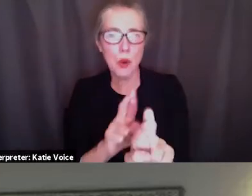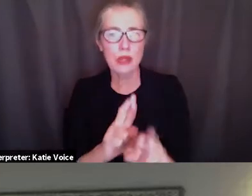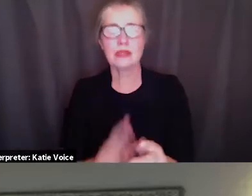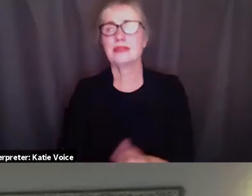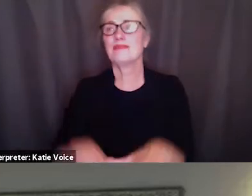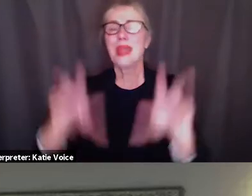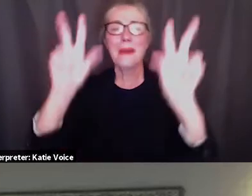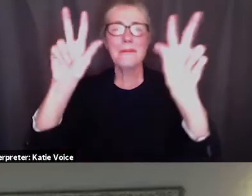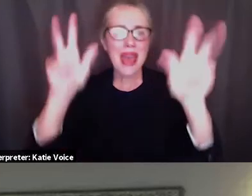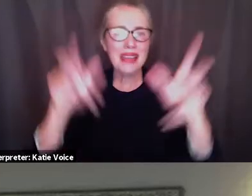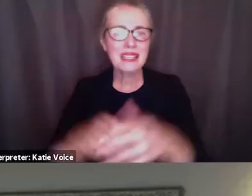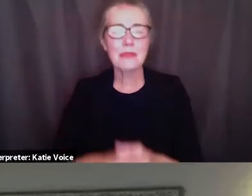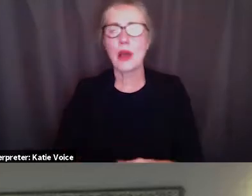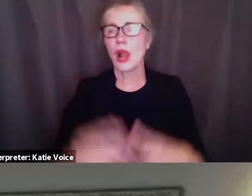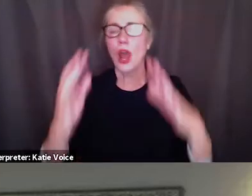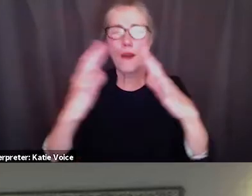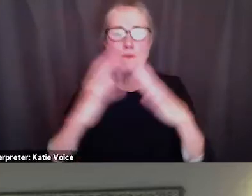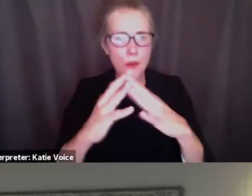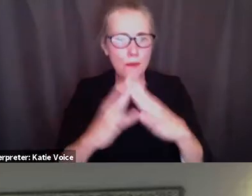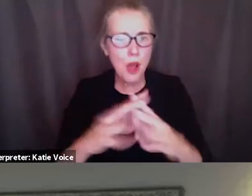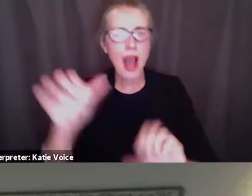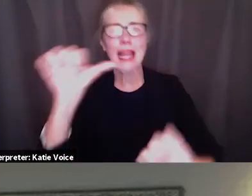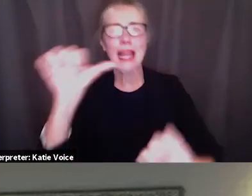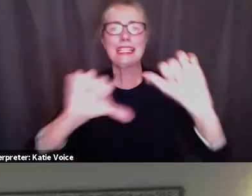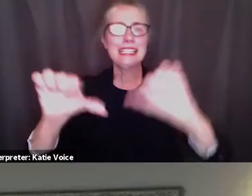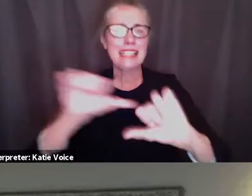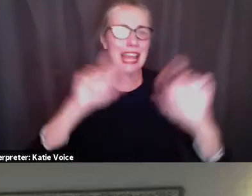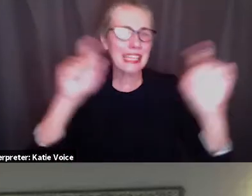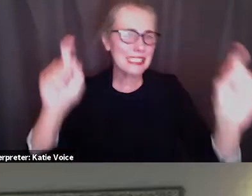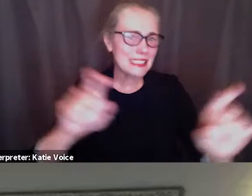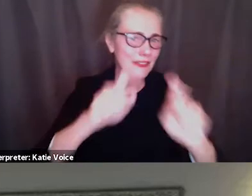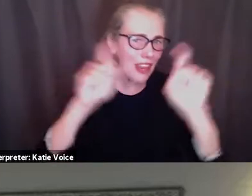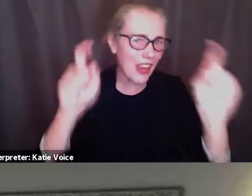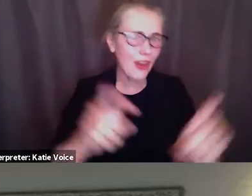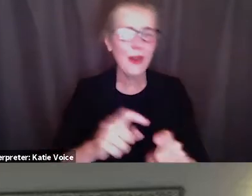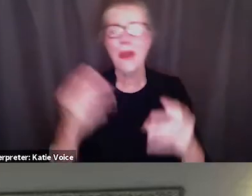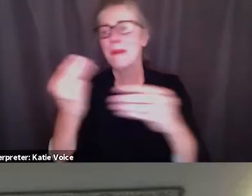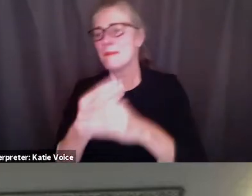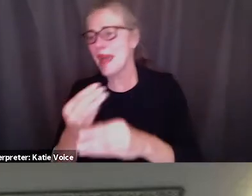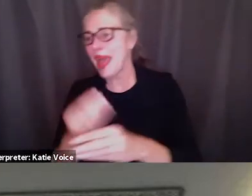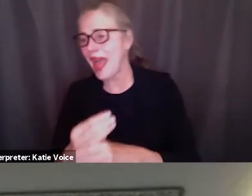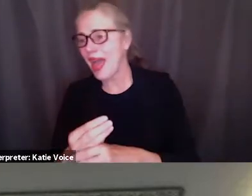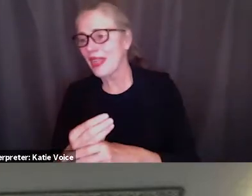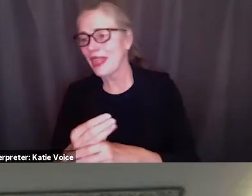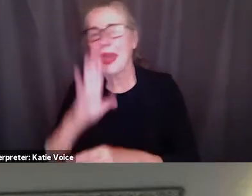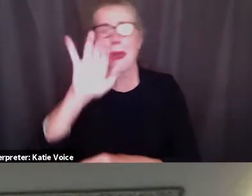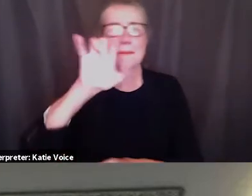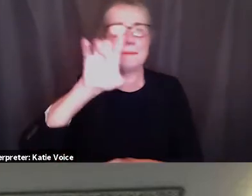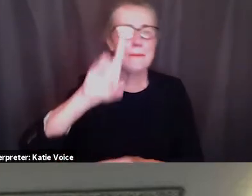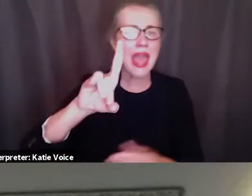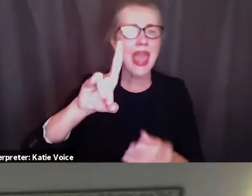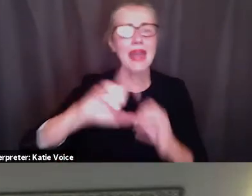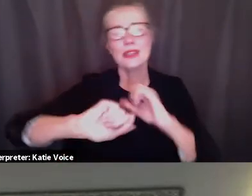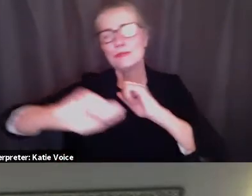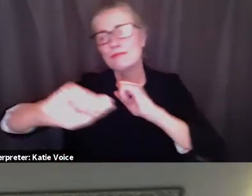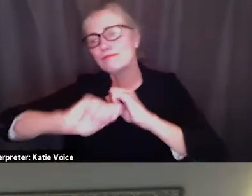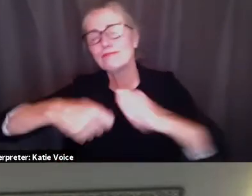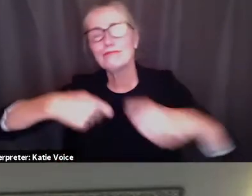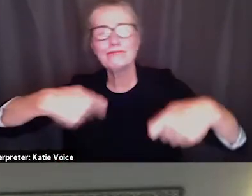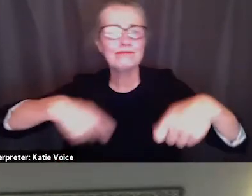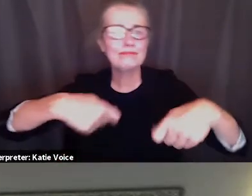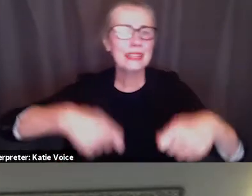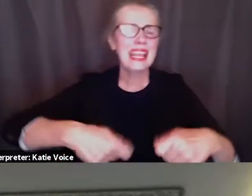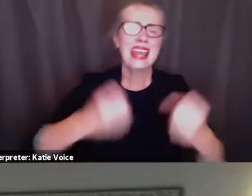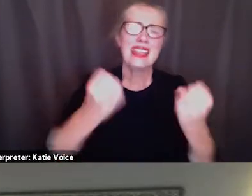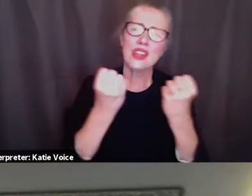or football games, or science fair project, math test, band instrument. There are a million other things they could be doing during their short